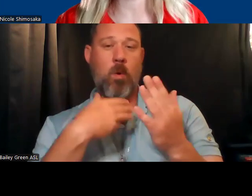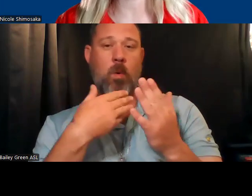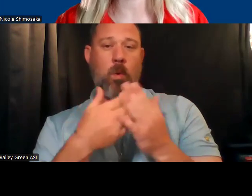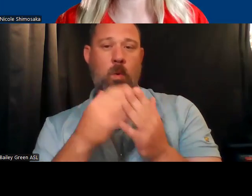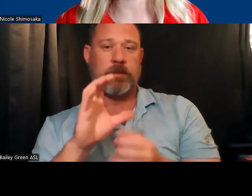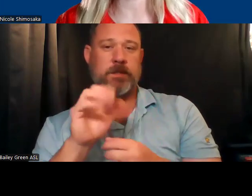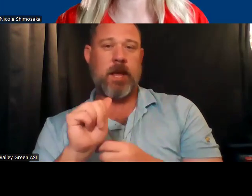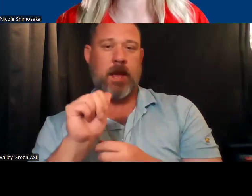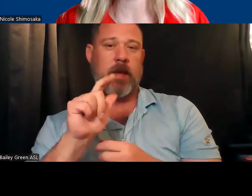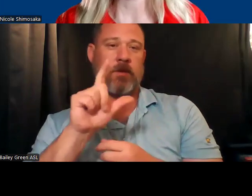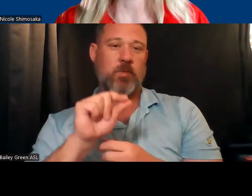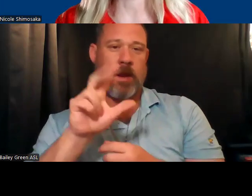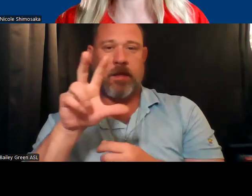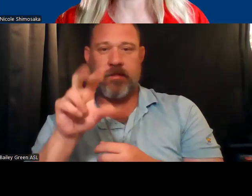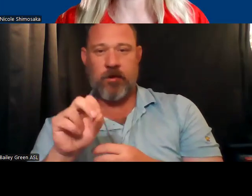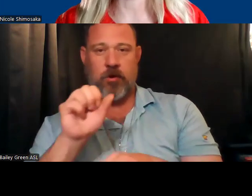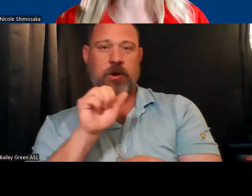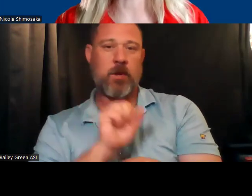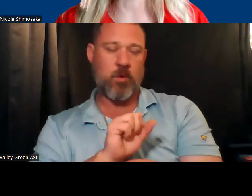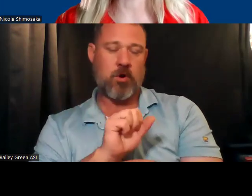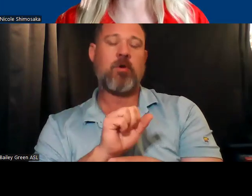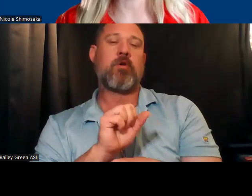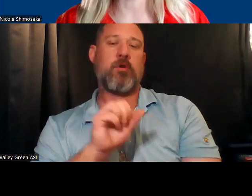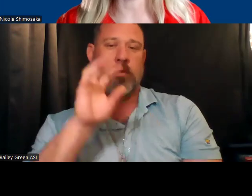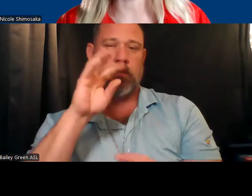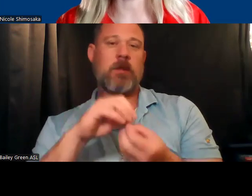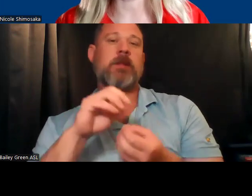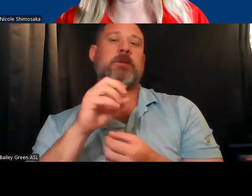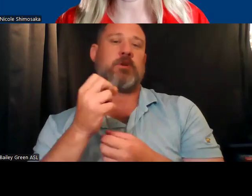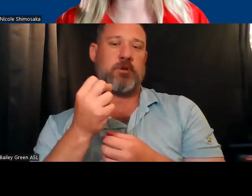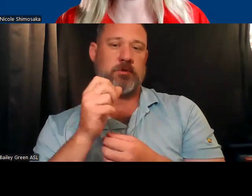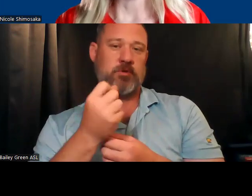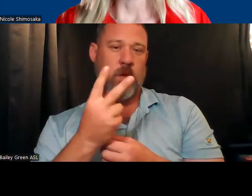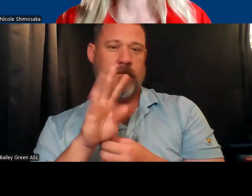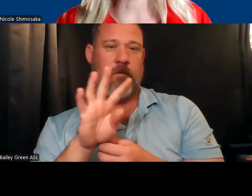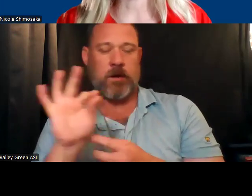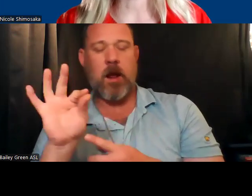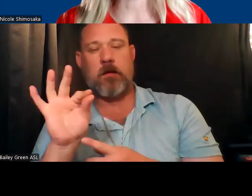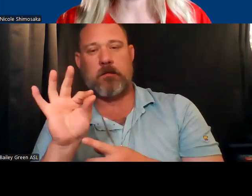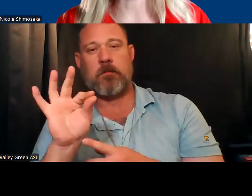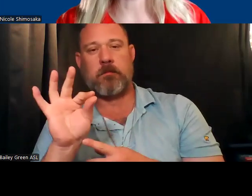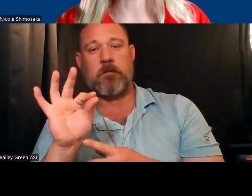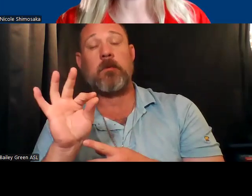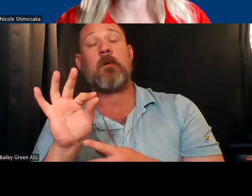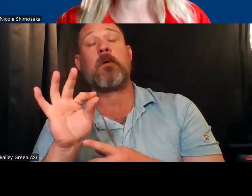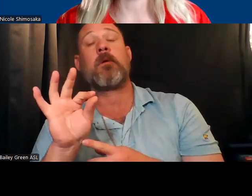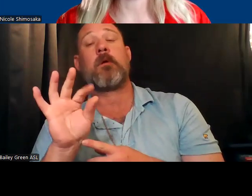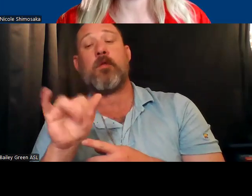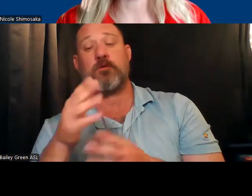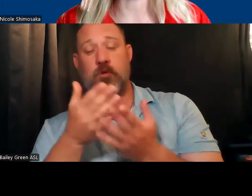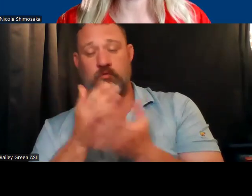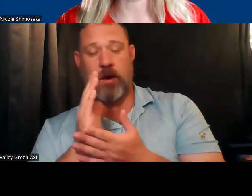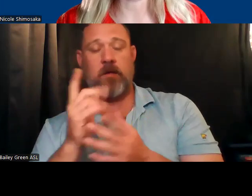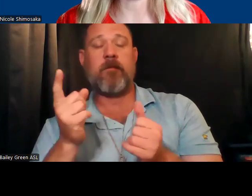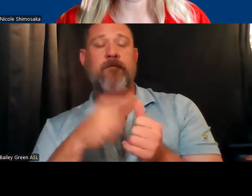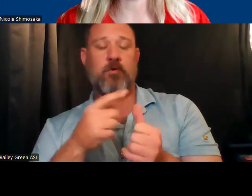CA 2030 work that is embodied in Senate Bill 1249. There is the county right of first